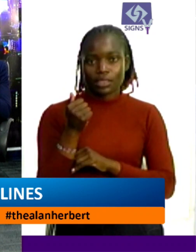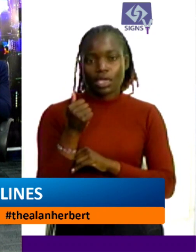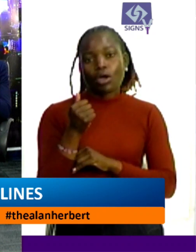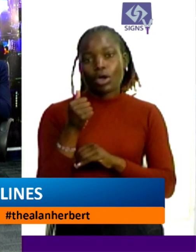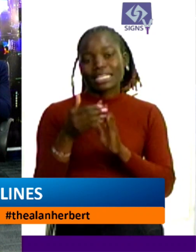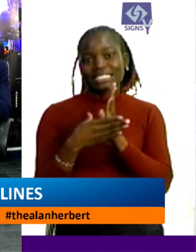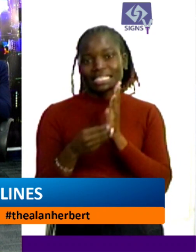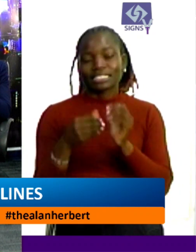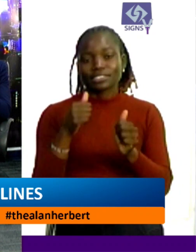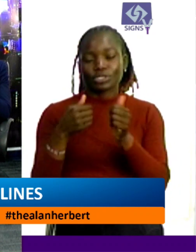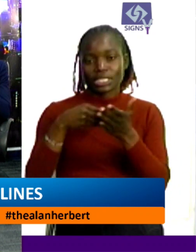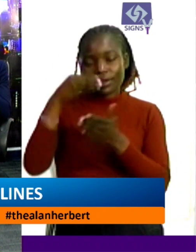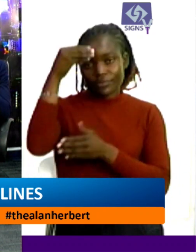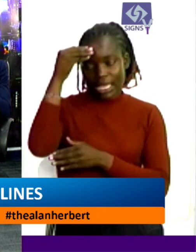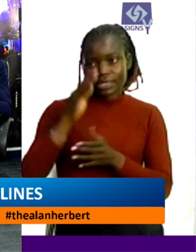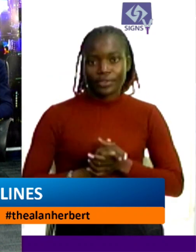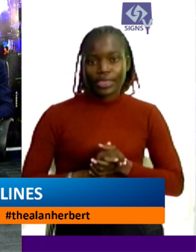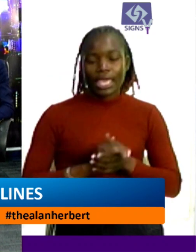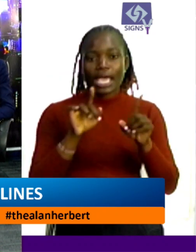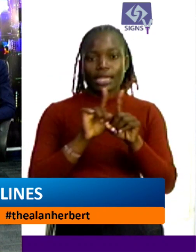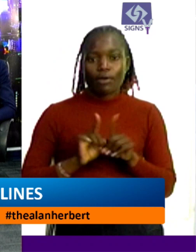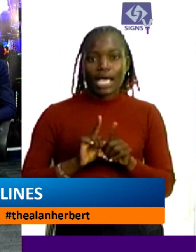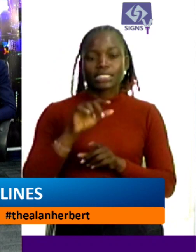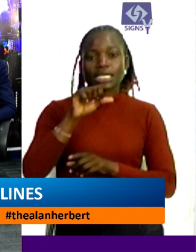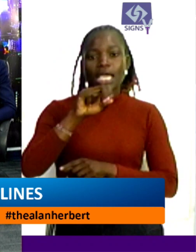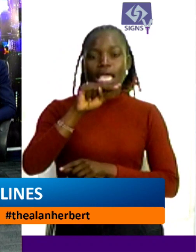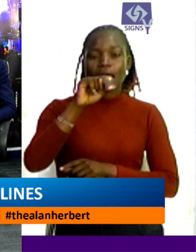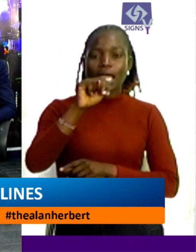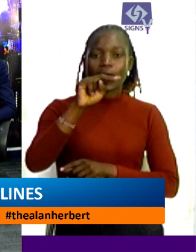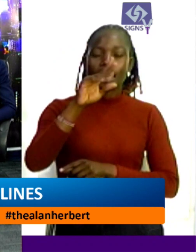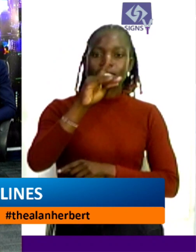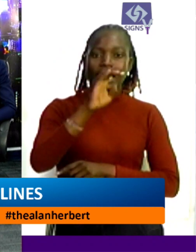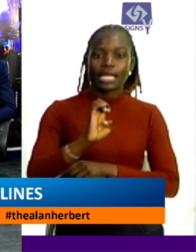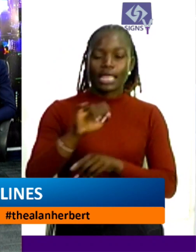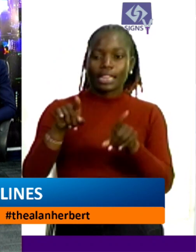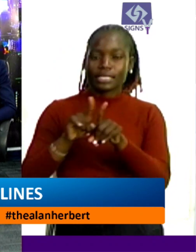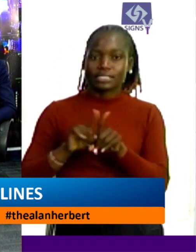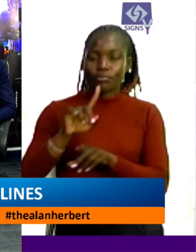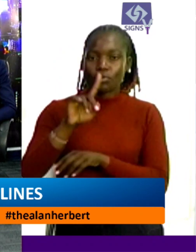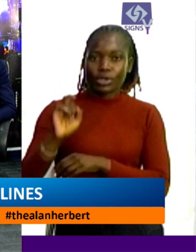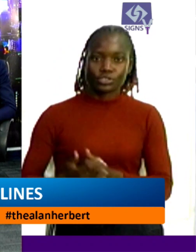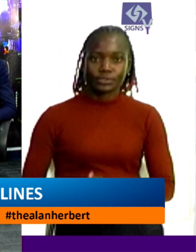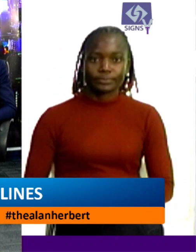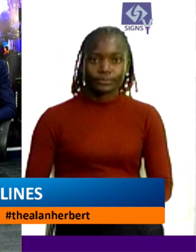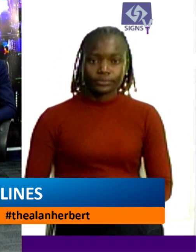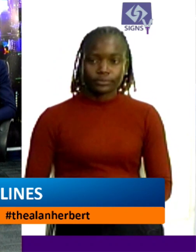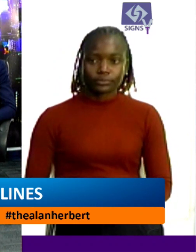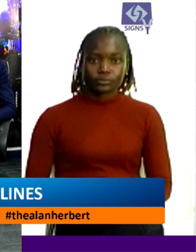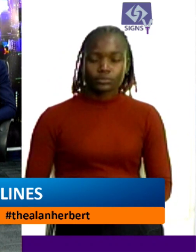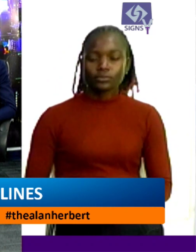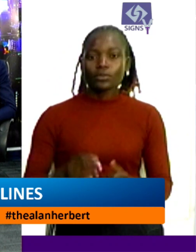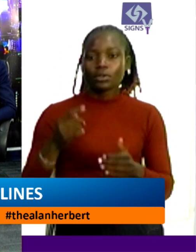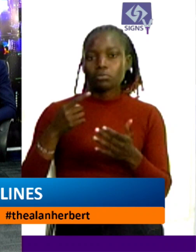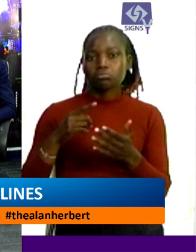learned. Yeah. Okay, probably we'll also ask Sande the same question. Yeah, your take on the status of inclusive